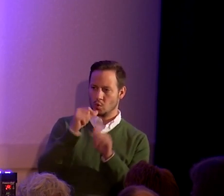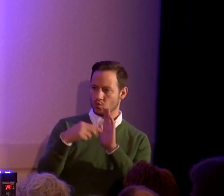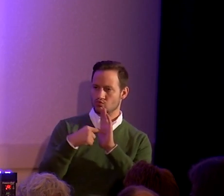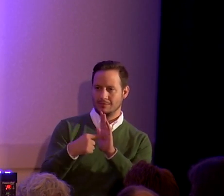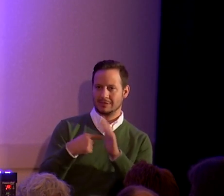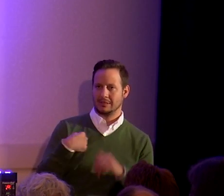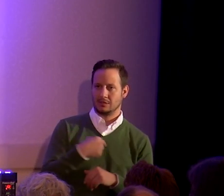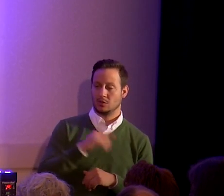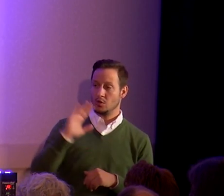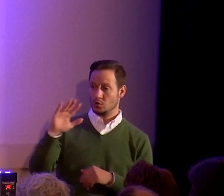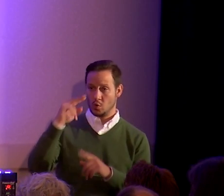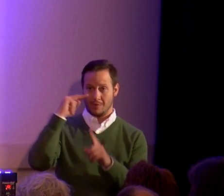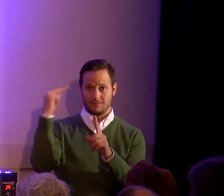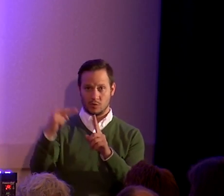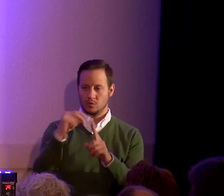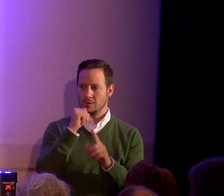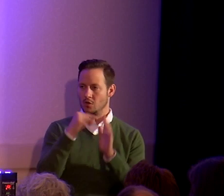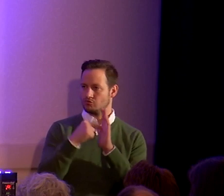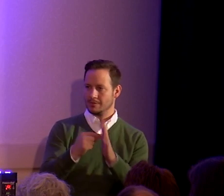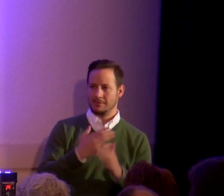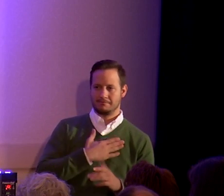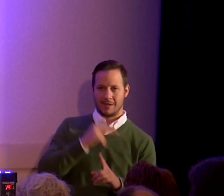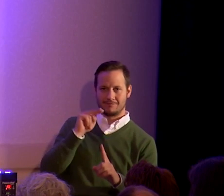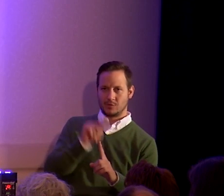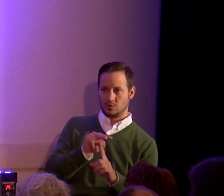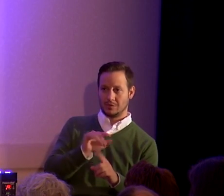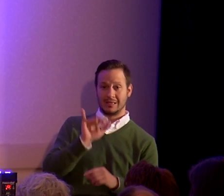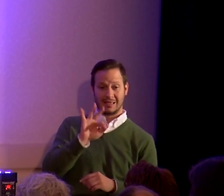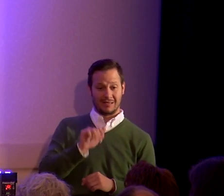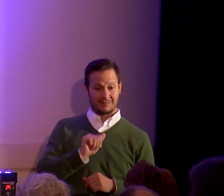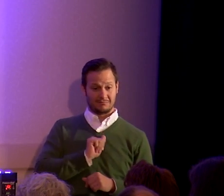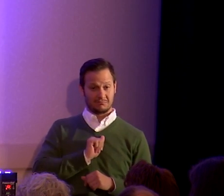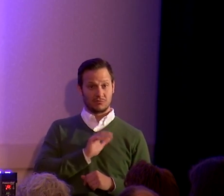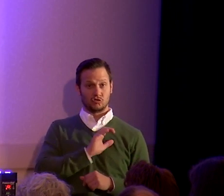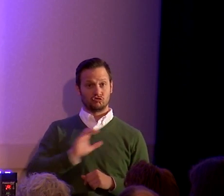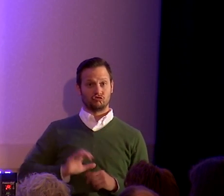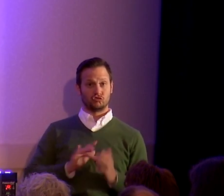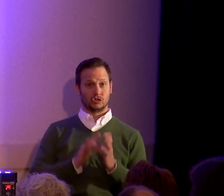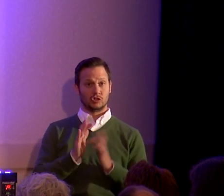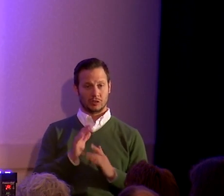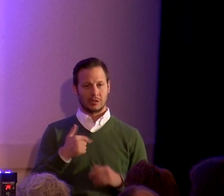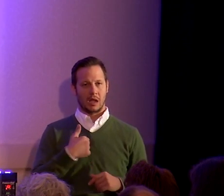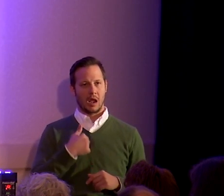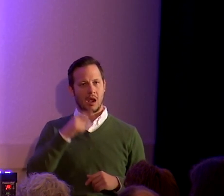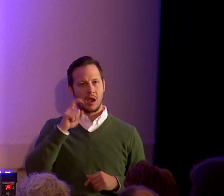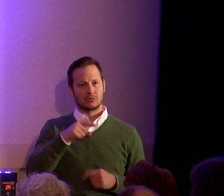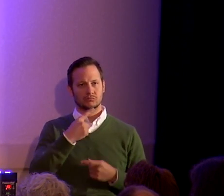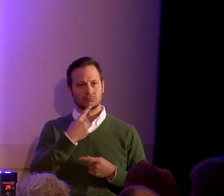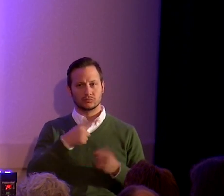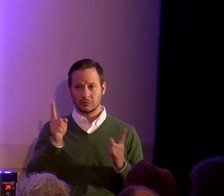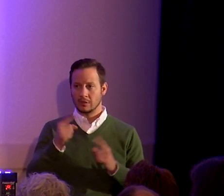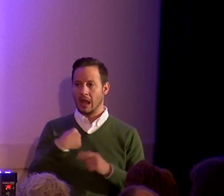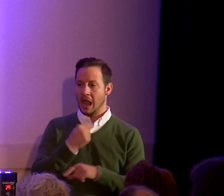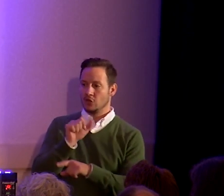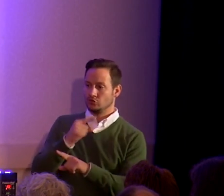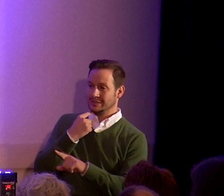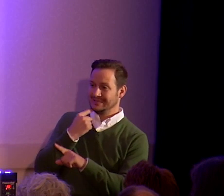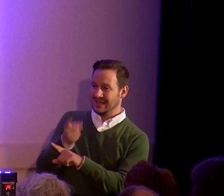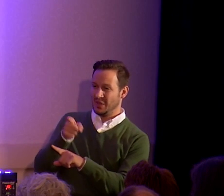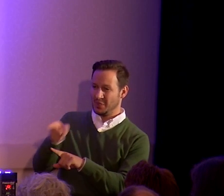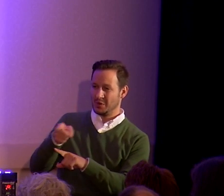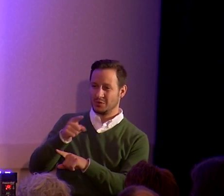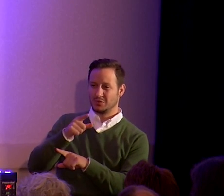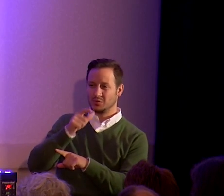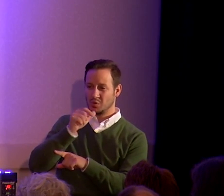Your views do not represent our views. If I'm a Christian, it is my duty to tell the fundamentalist Christians,